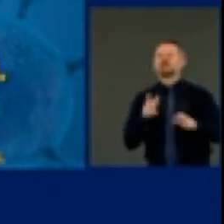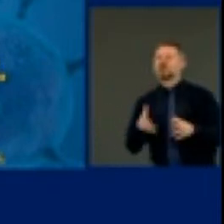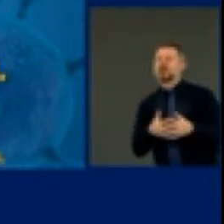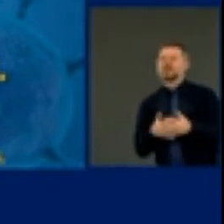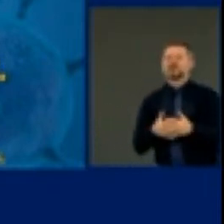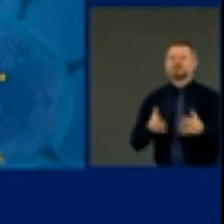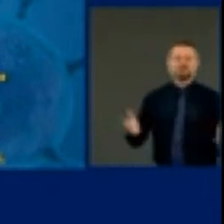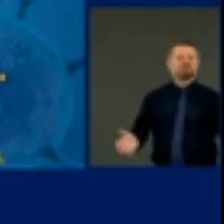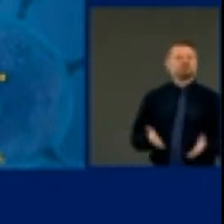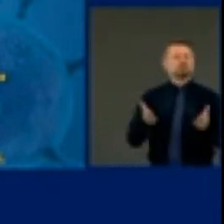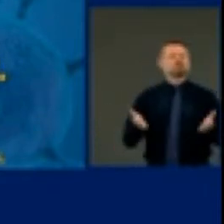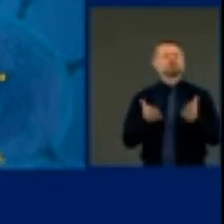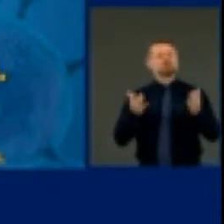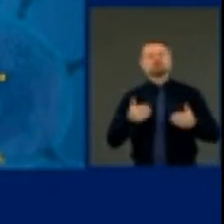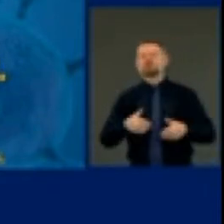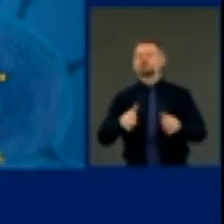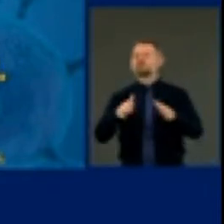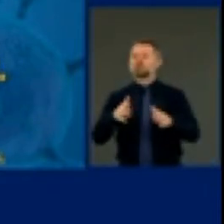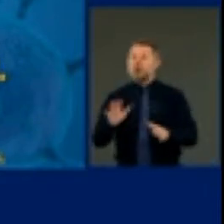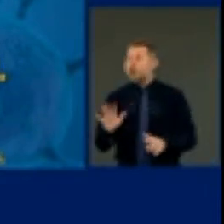Oh, more people are dying.